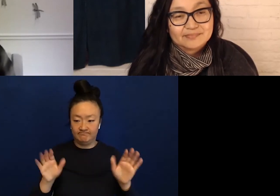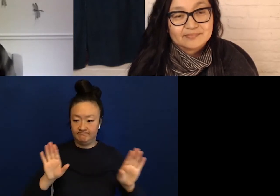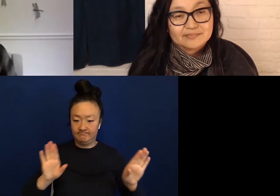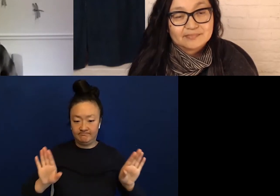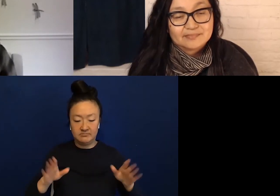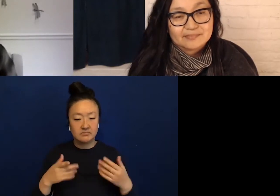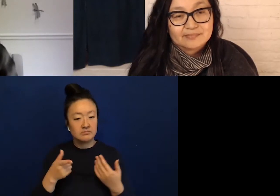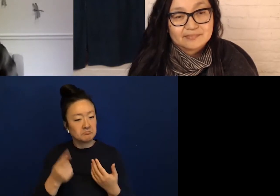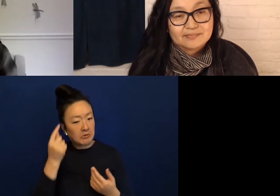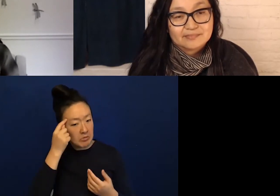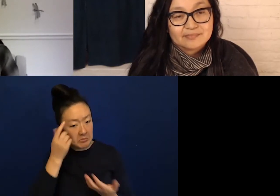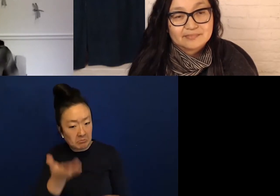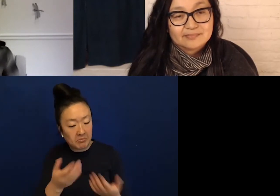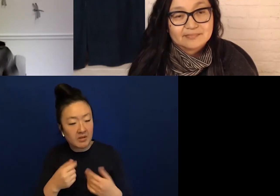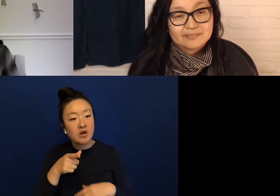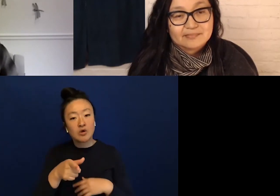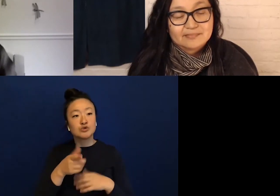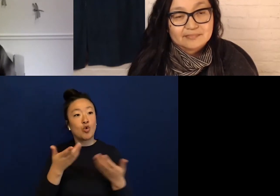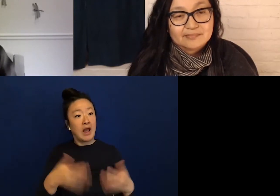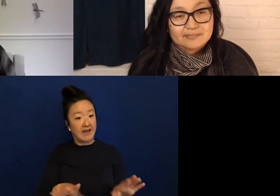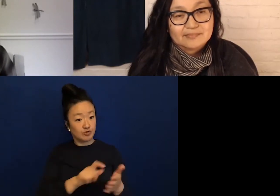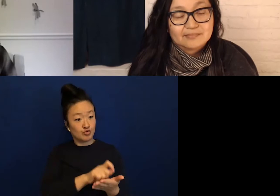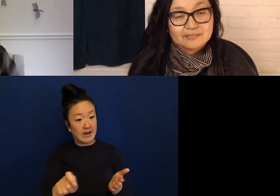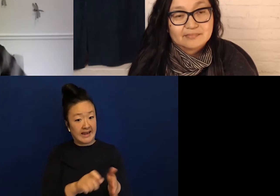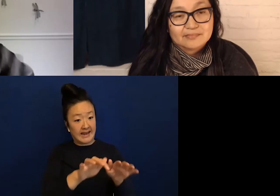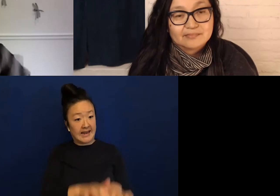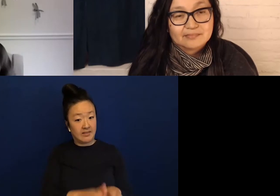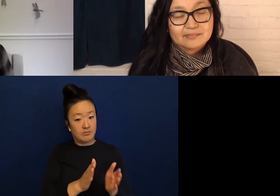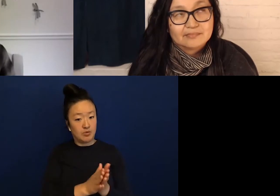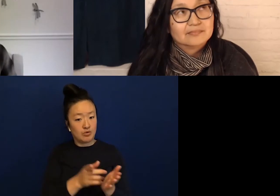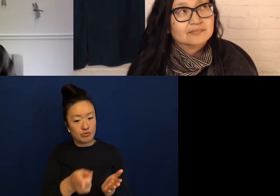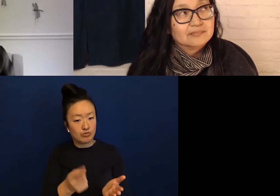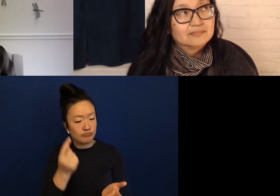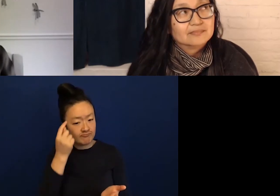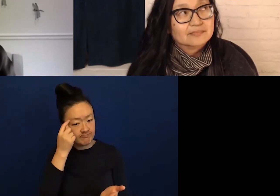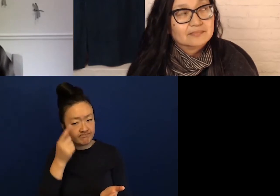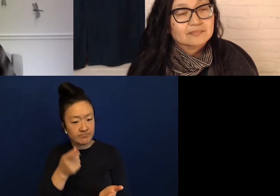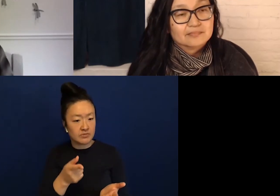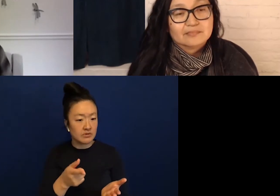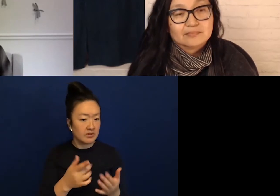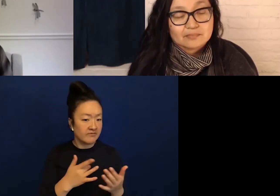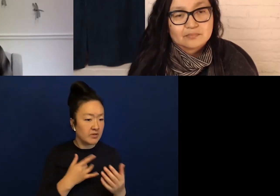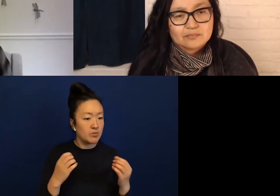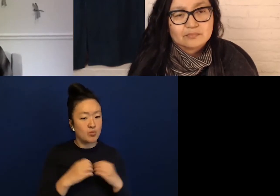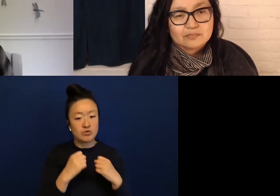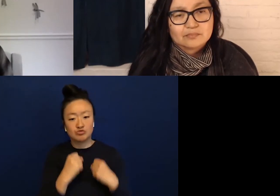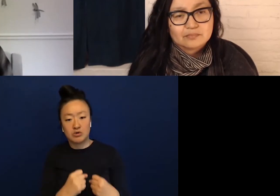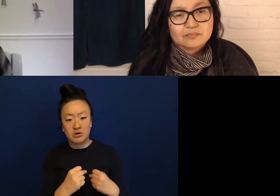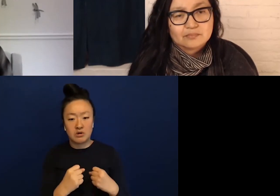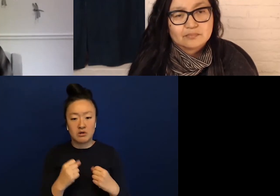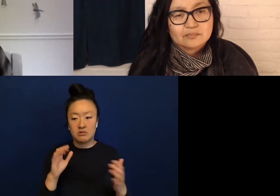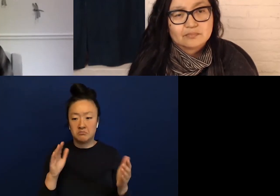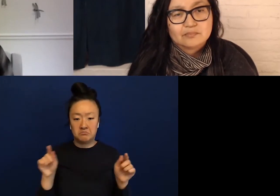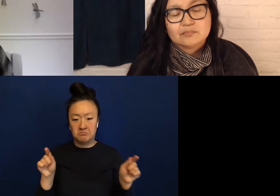you know, after the writing of the book, if you've landed, you know, in one place stronger than, you know, in one position stronger than